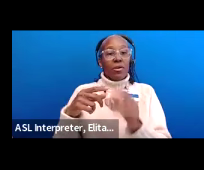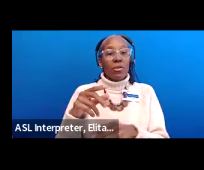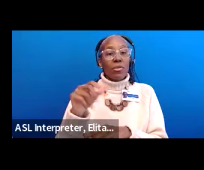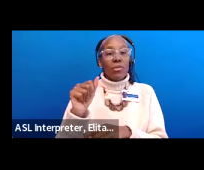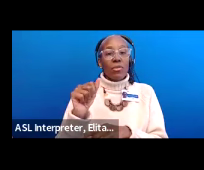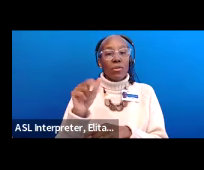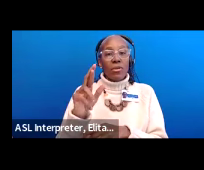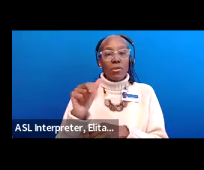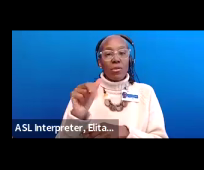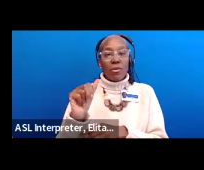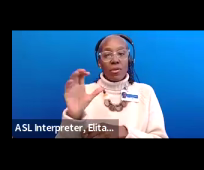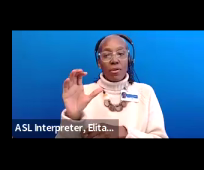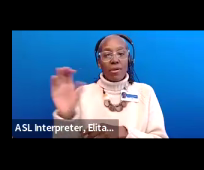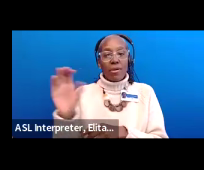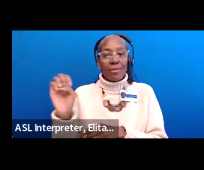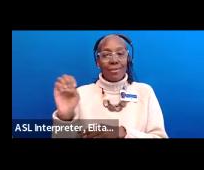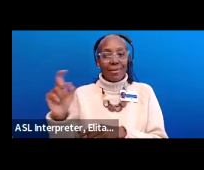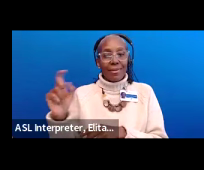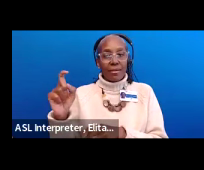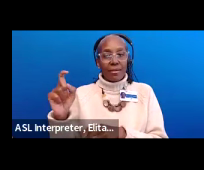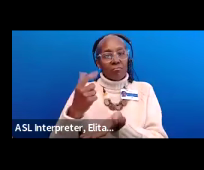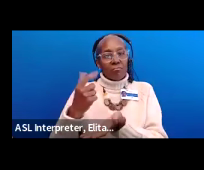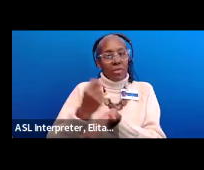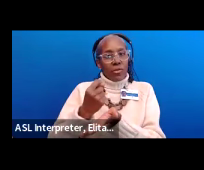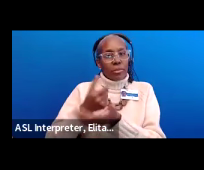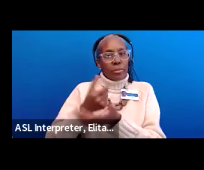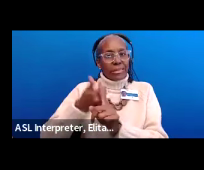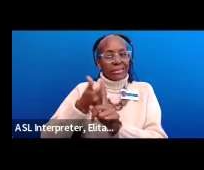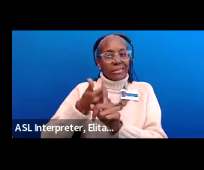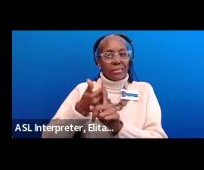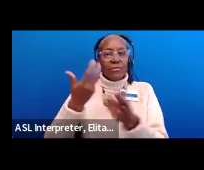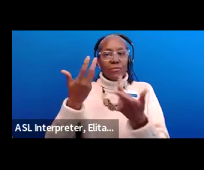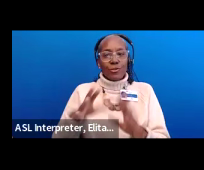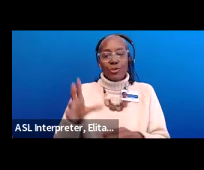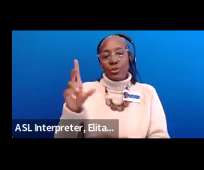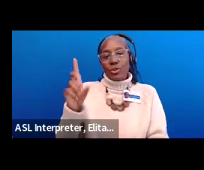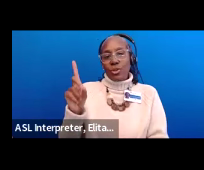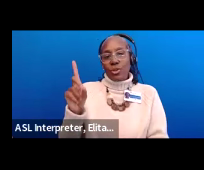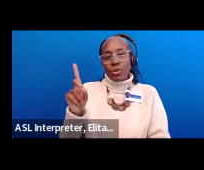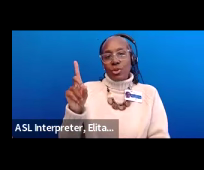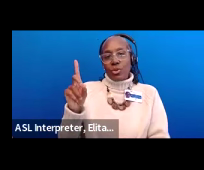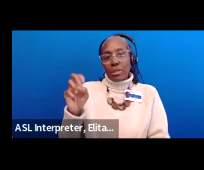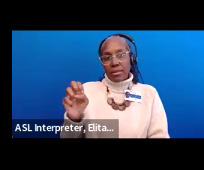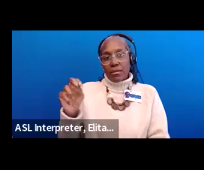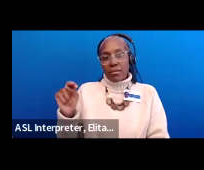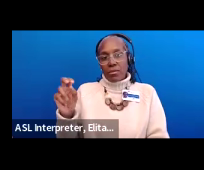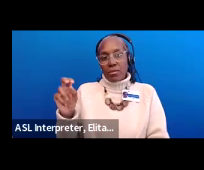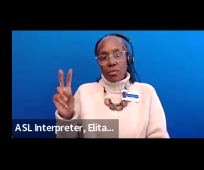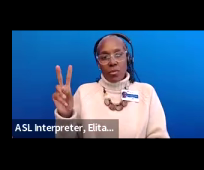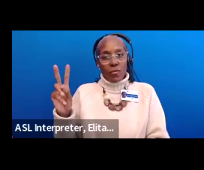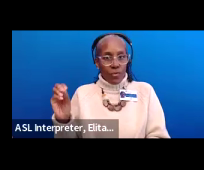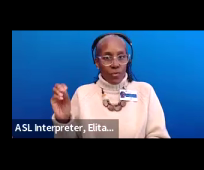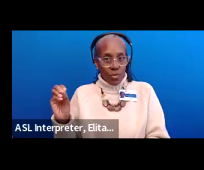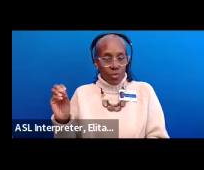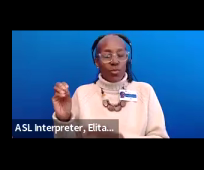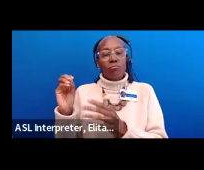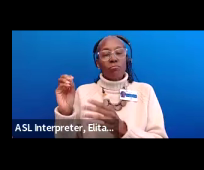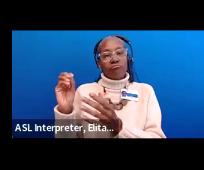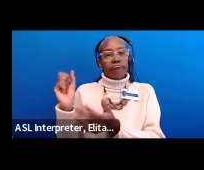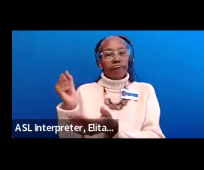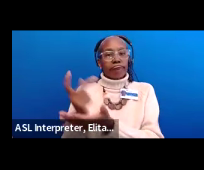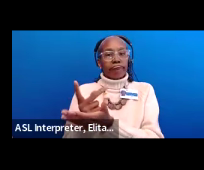This is a therapy that got de novo classification and market authorization back in